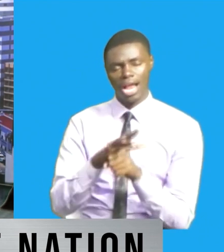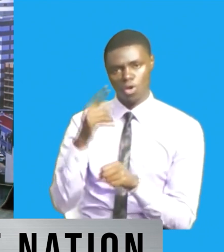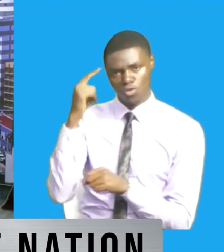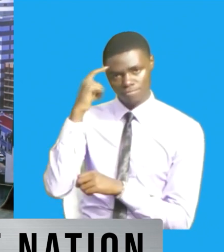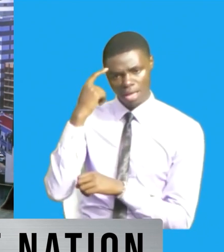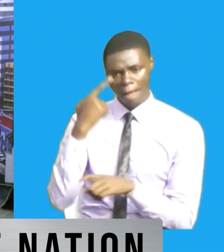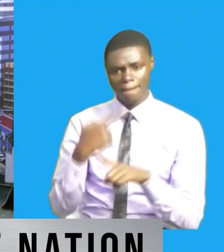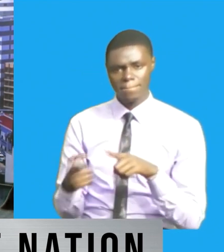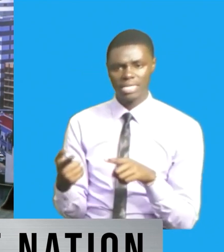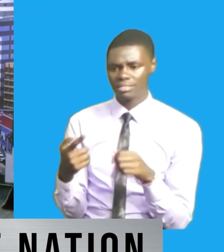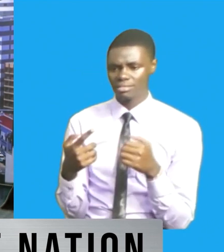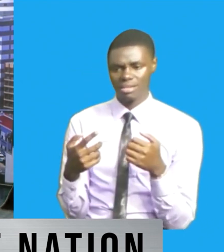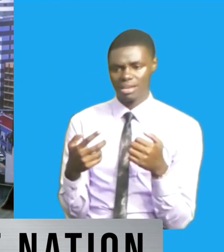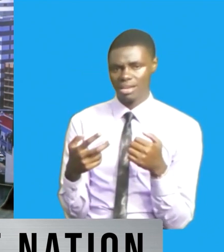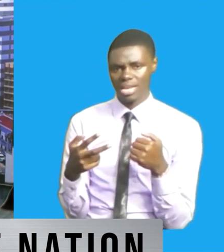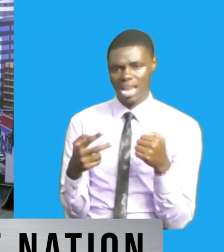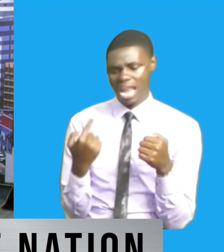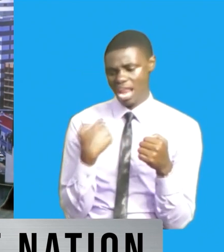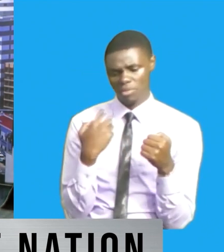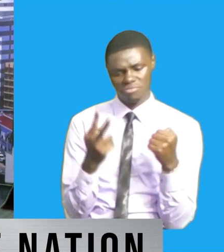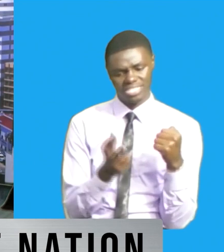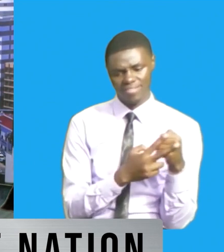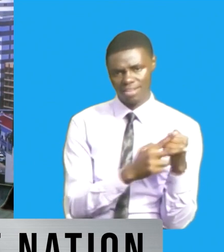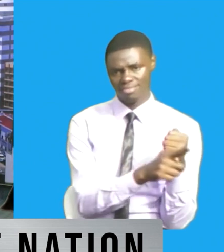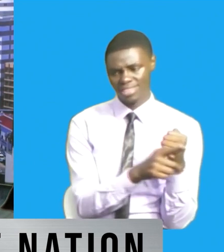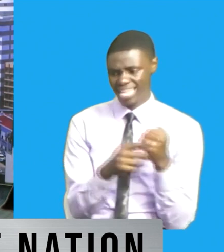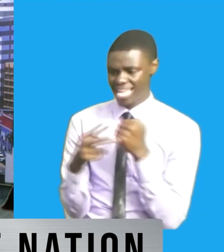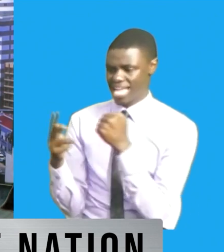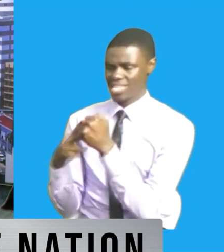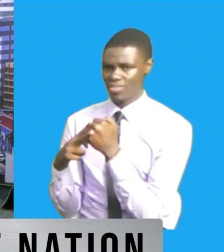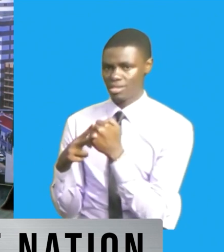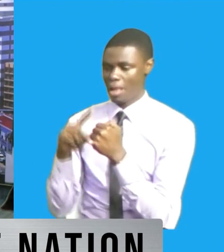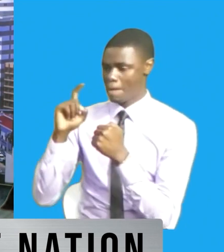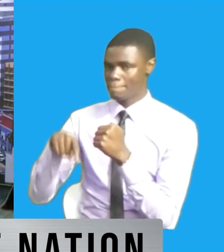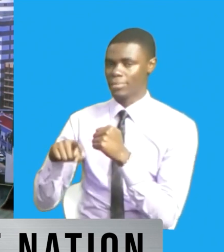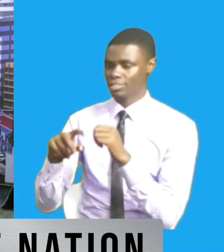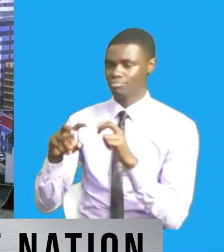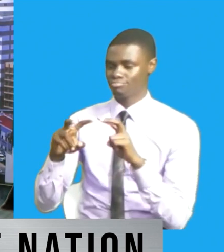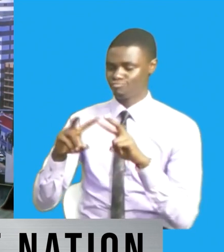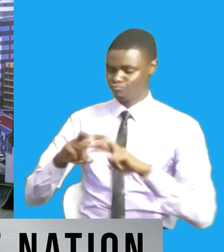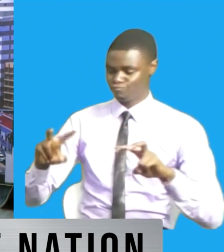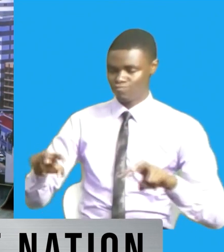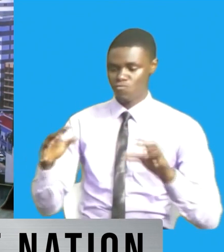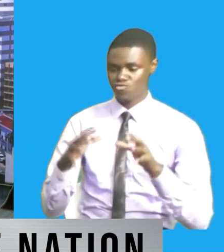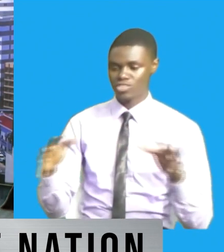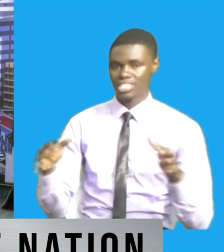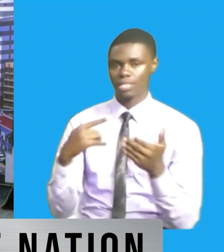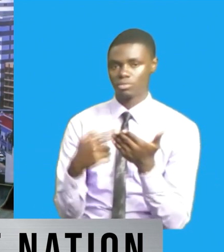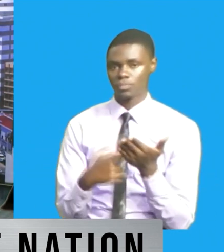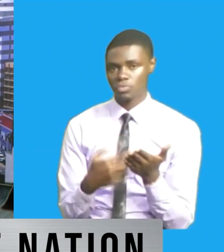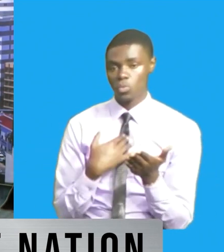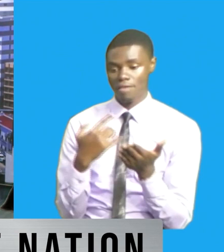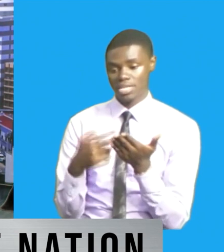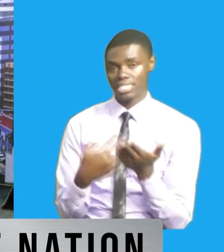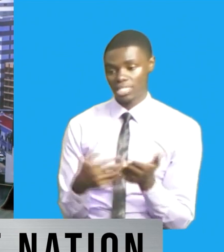then the number of 7 means that we may need to look for an expanded discussion. We have had